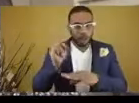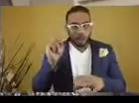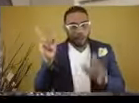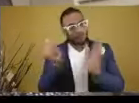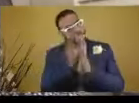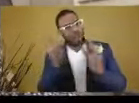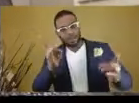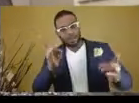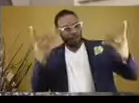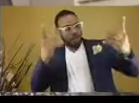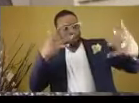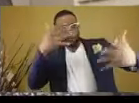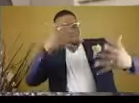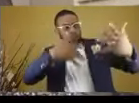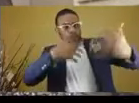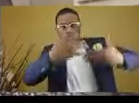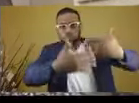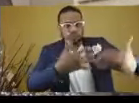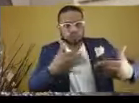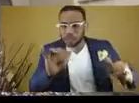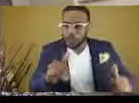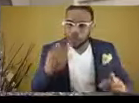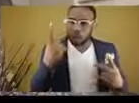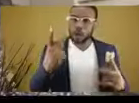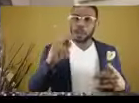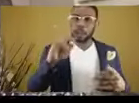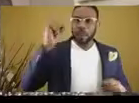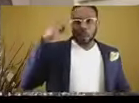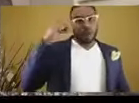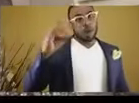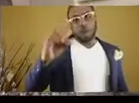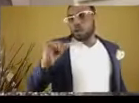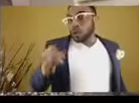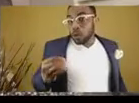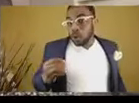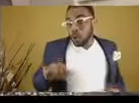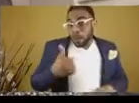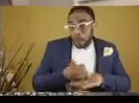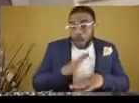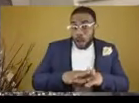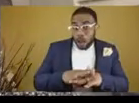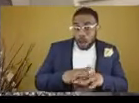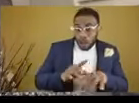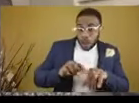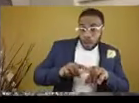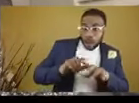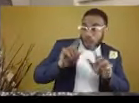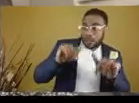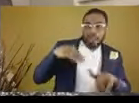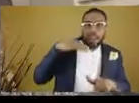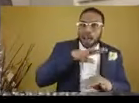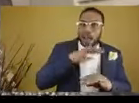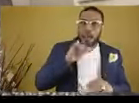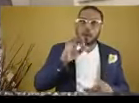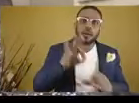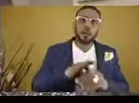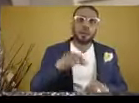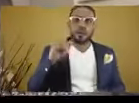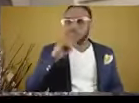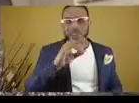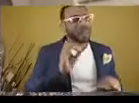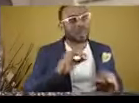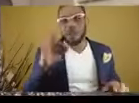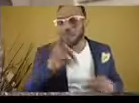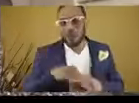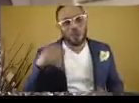and domestic terrorism that we saw at the Capitol, sort of based on and predicated on this lie that there was voter fraud. It wasn't voter